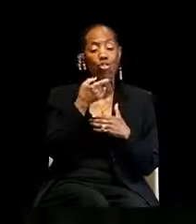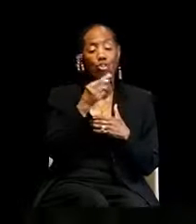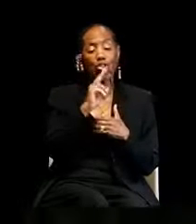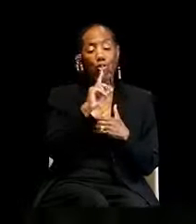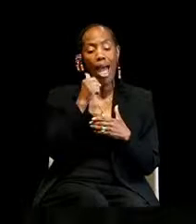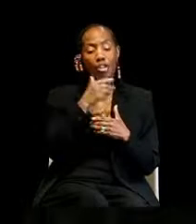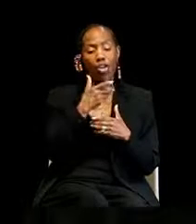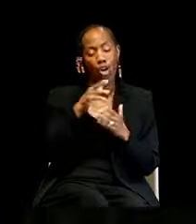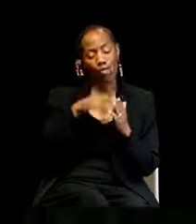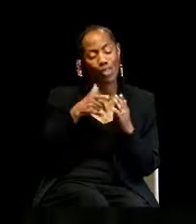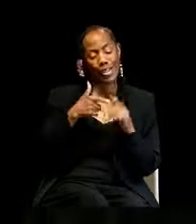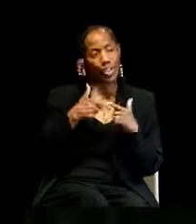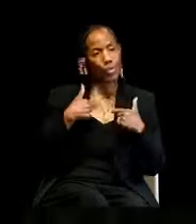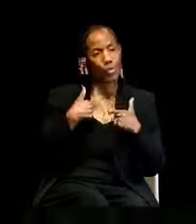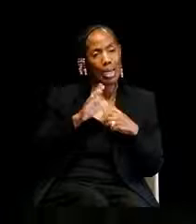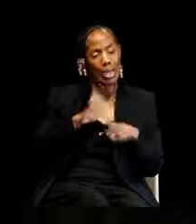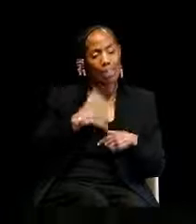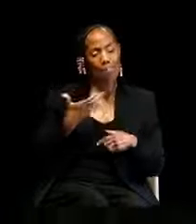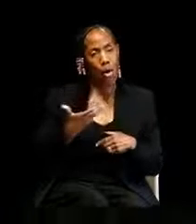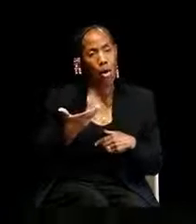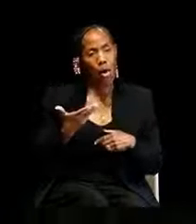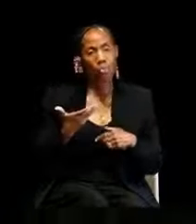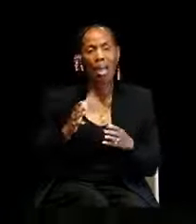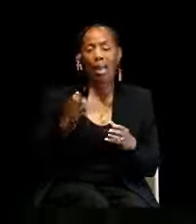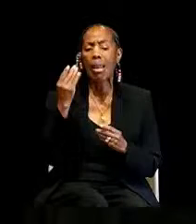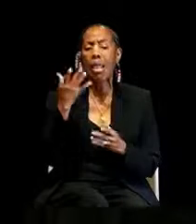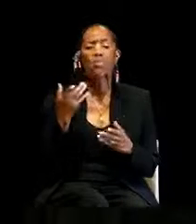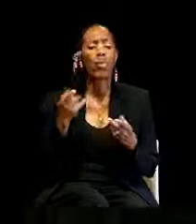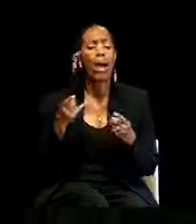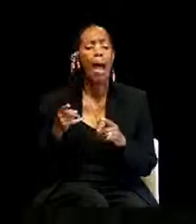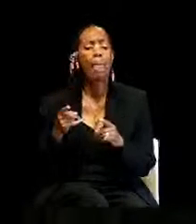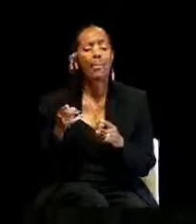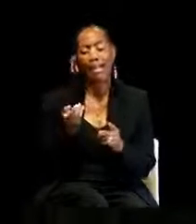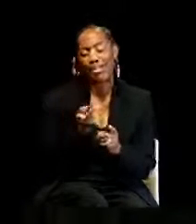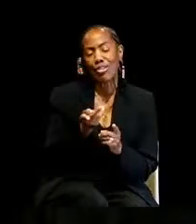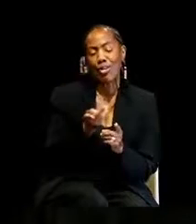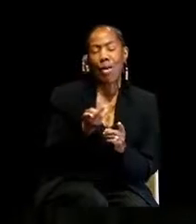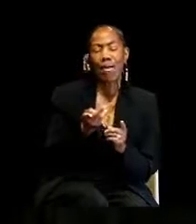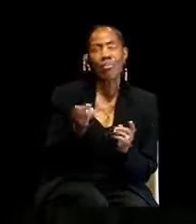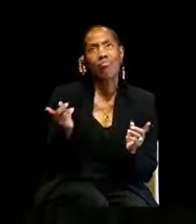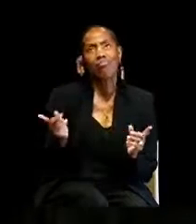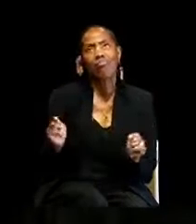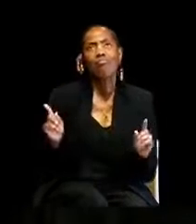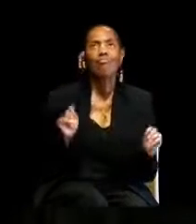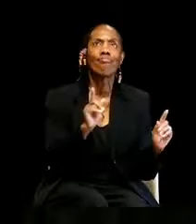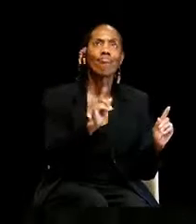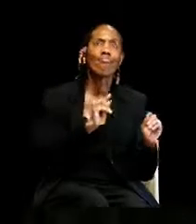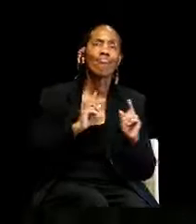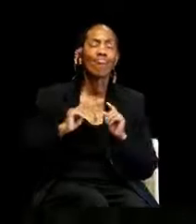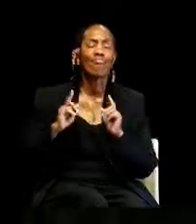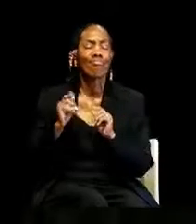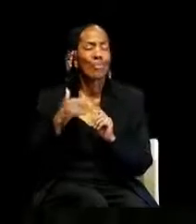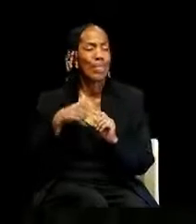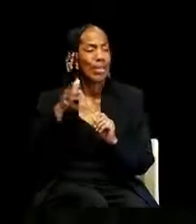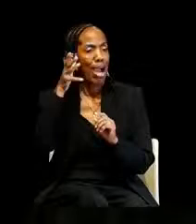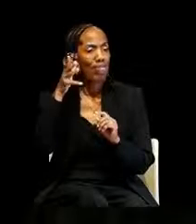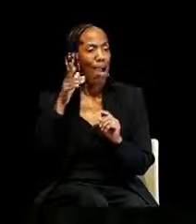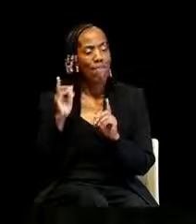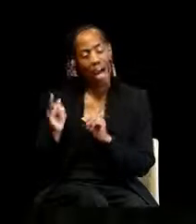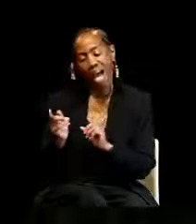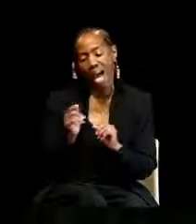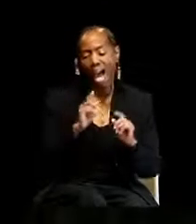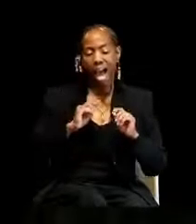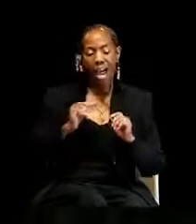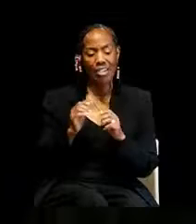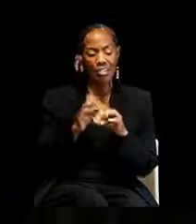reading poems and giving each other the gist of the day. We love to gossip together. I laid all the complaints I had